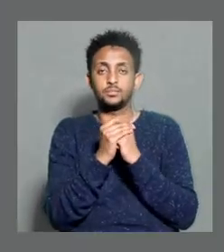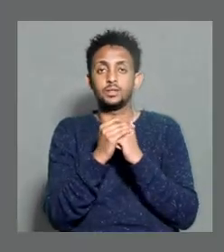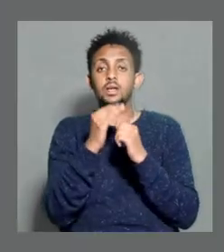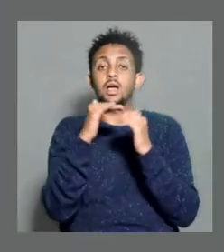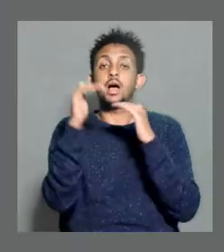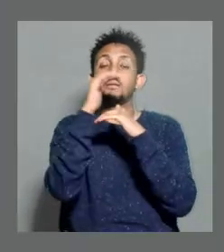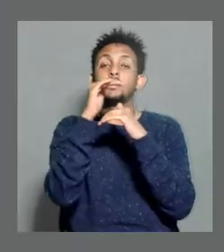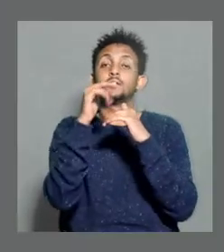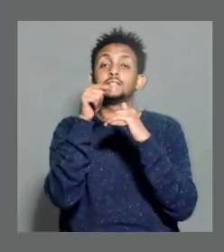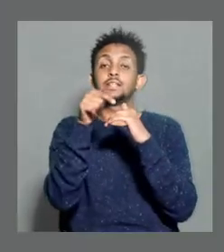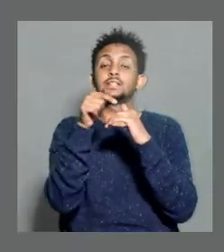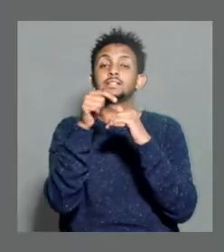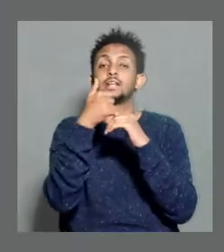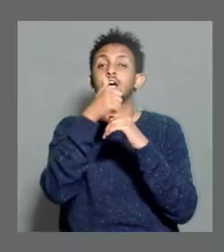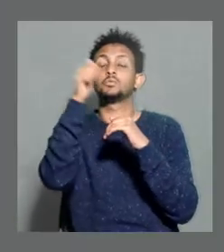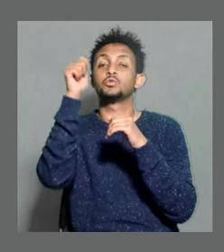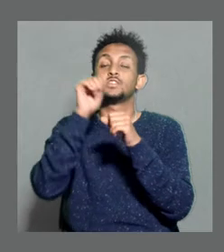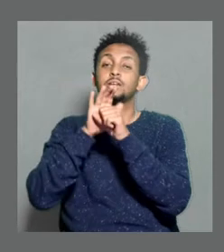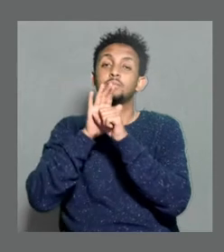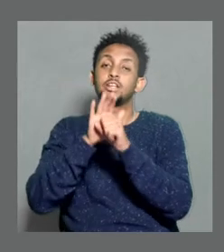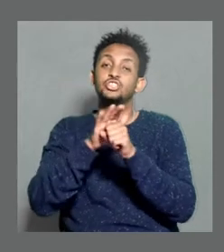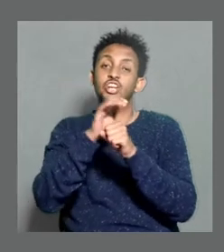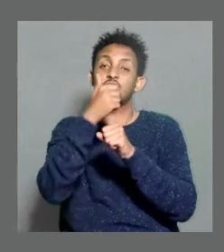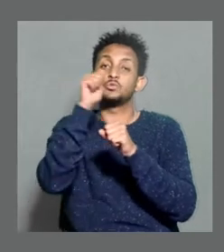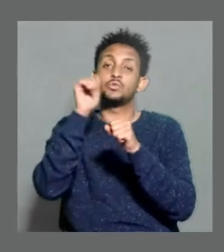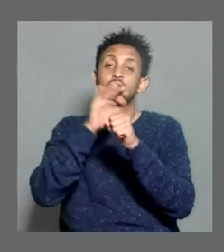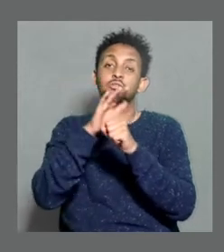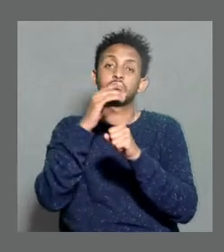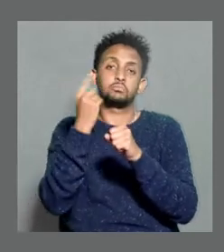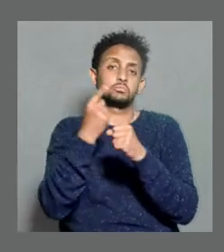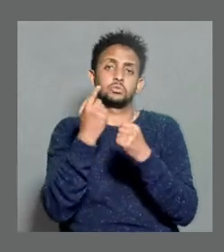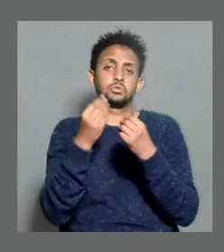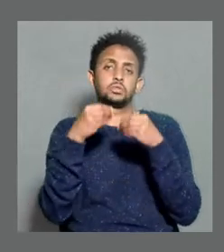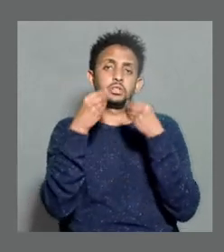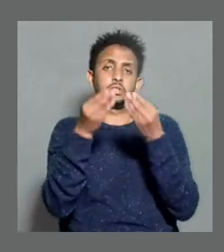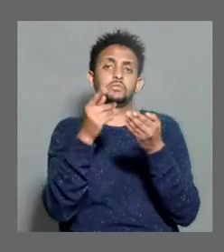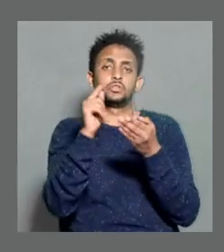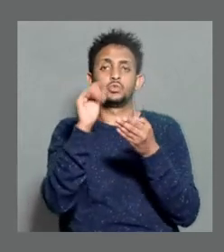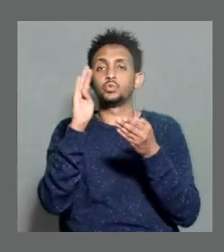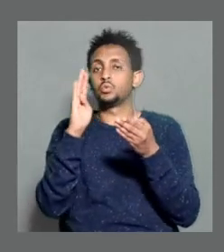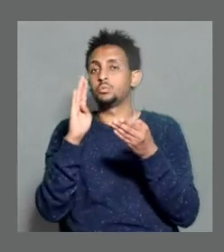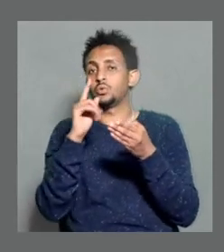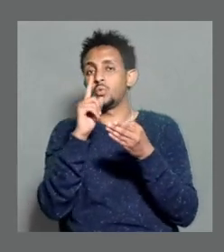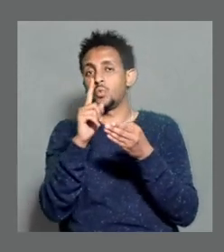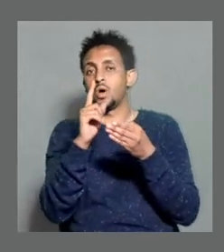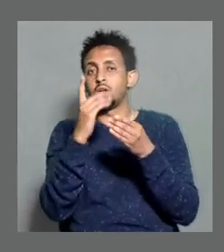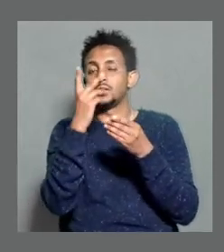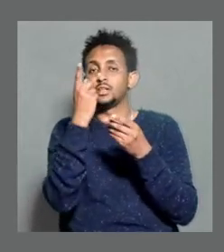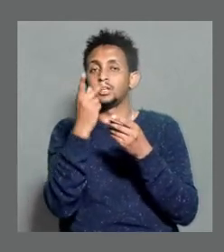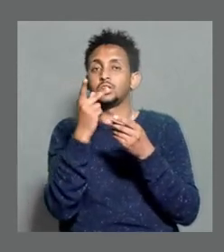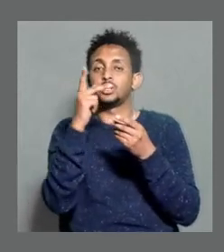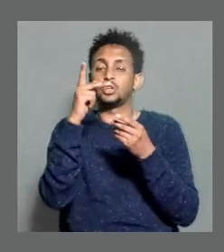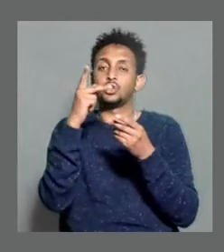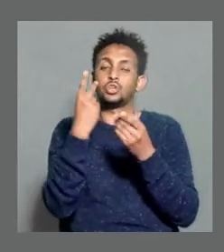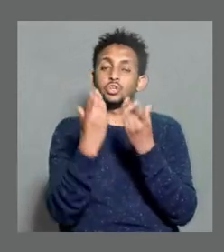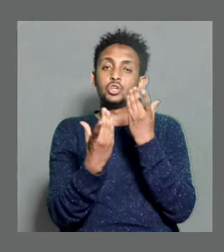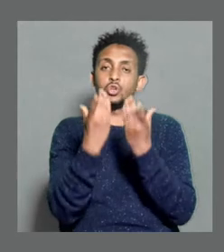Above that, there is atmospheric pressure. The atmospheric pressure is also given to be 101 kilopascal,